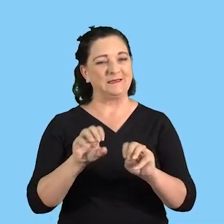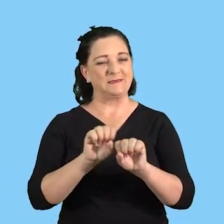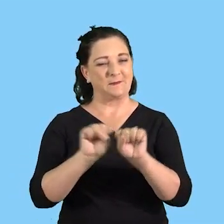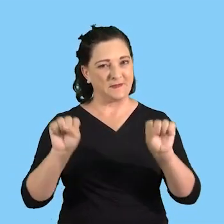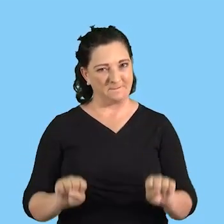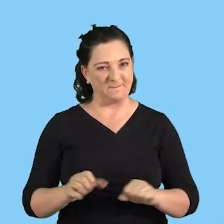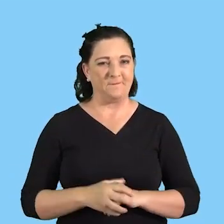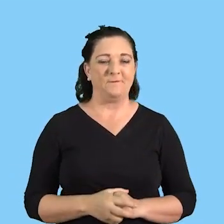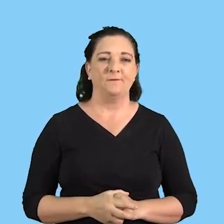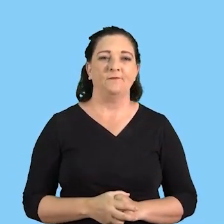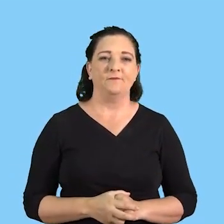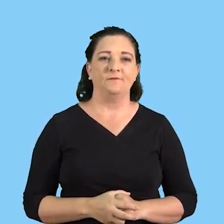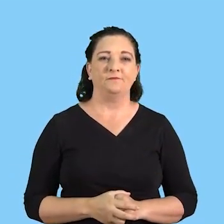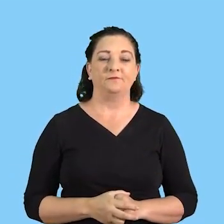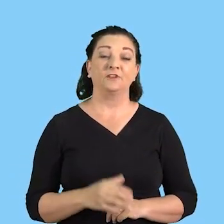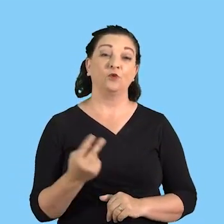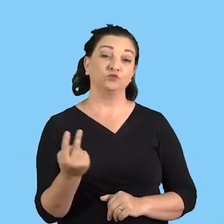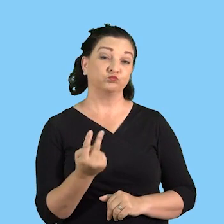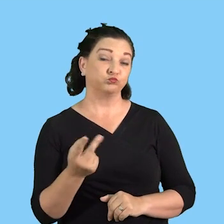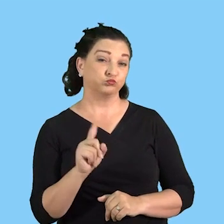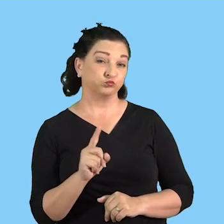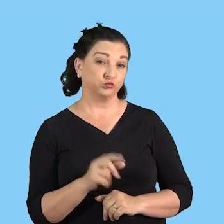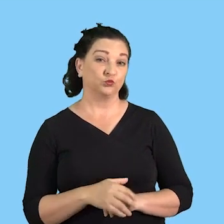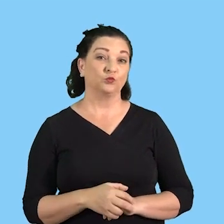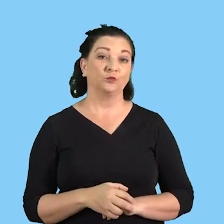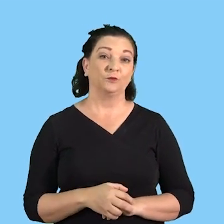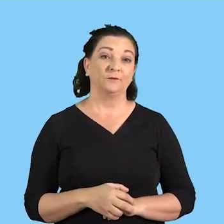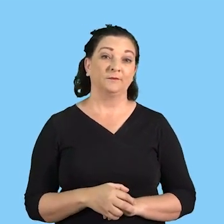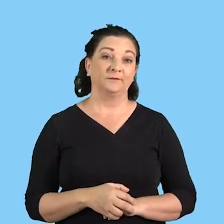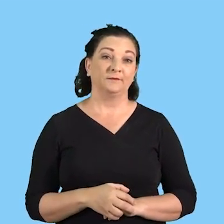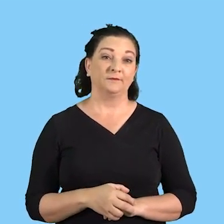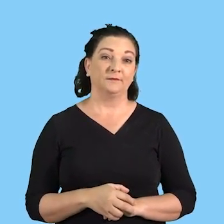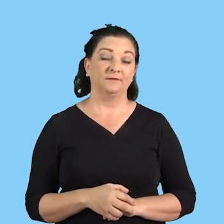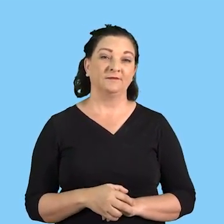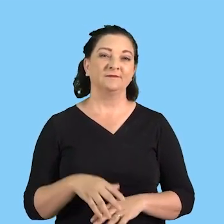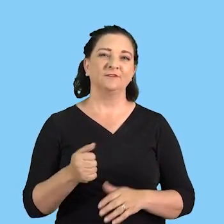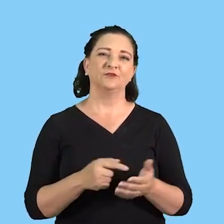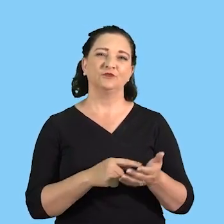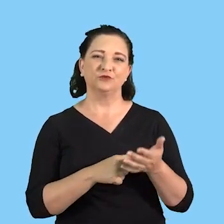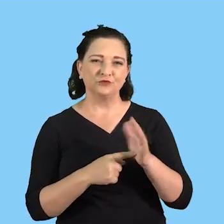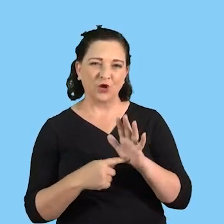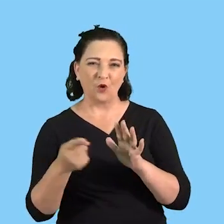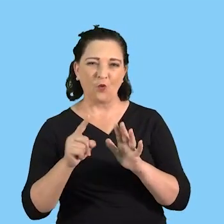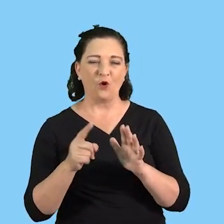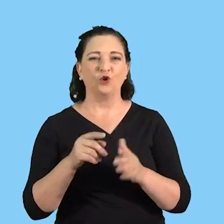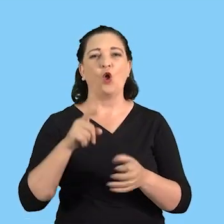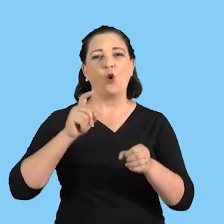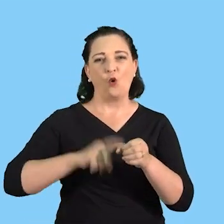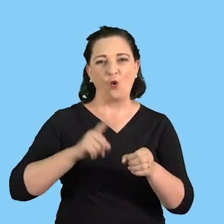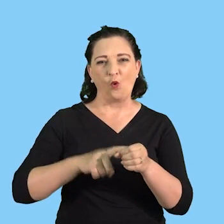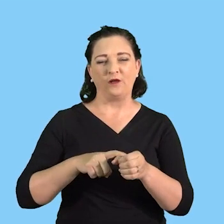systems. You must then also be able to outline quality control